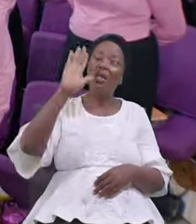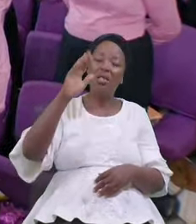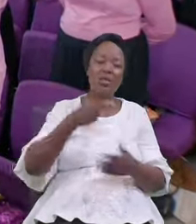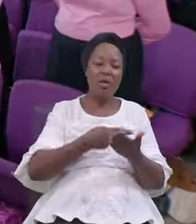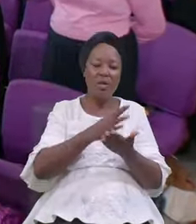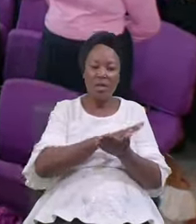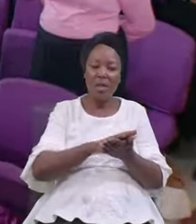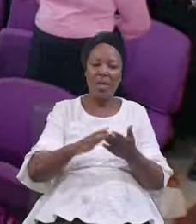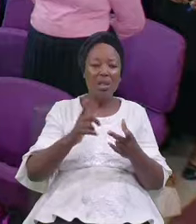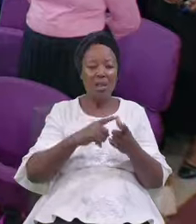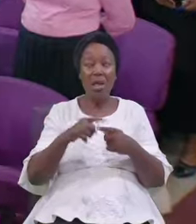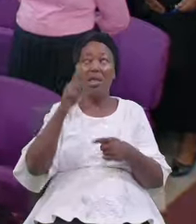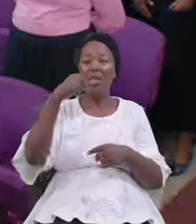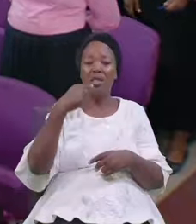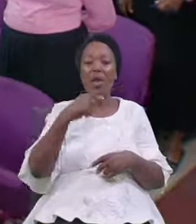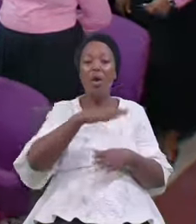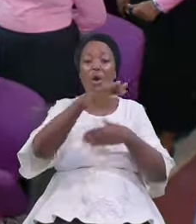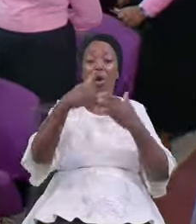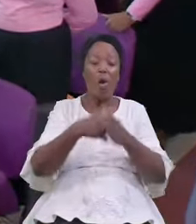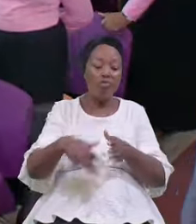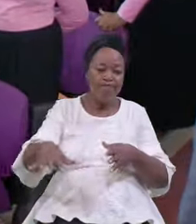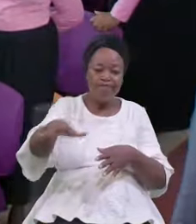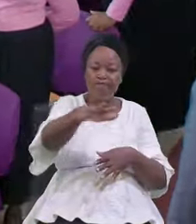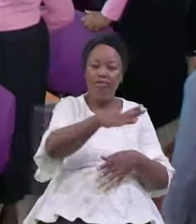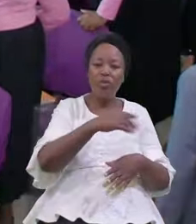all these things shall be added unto you.